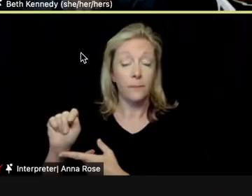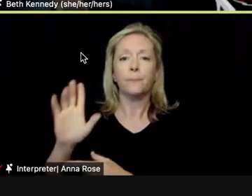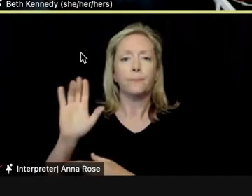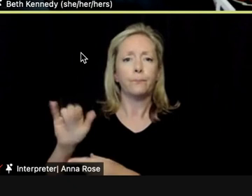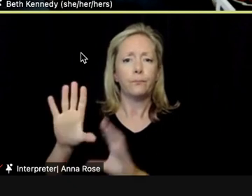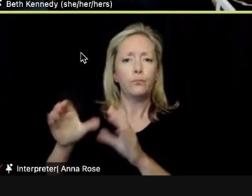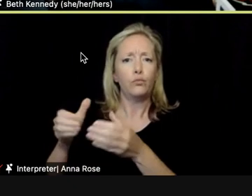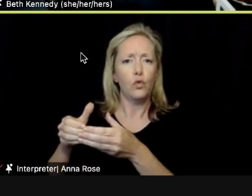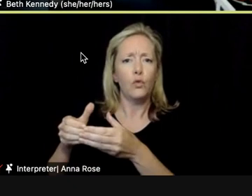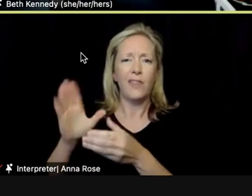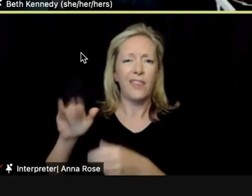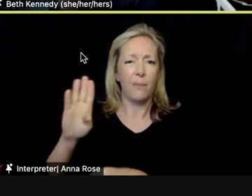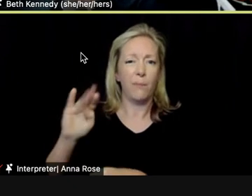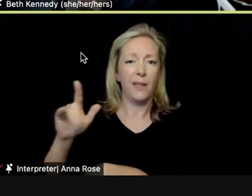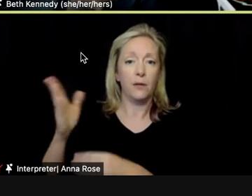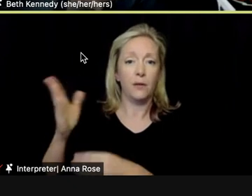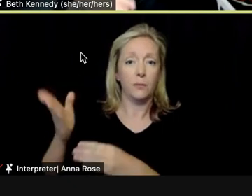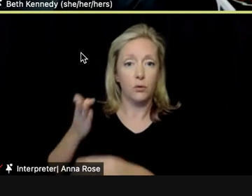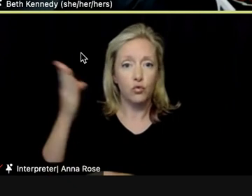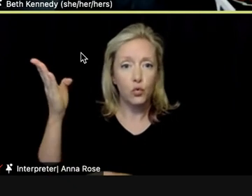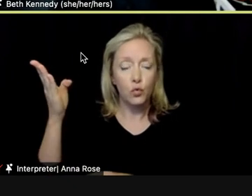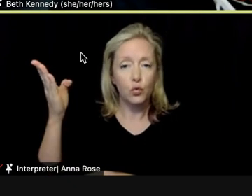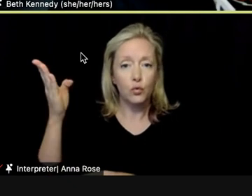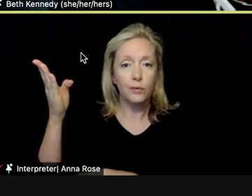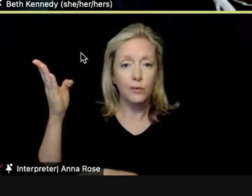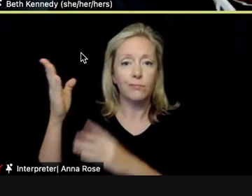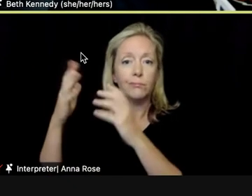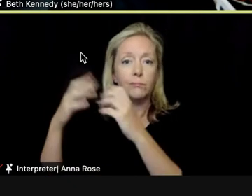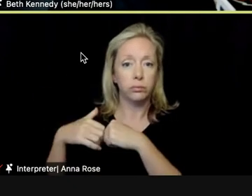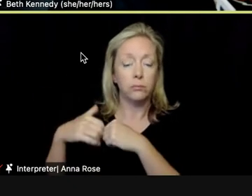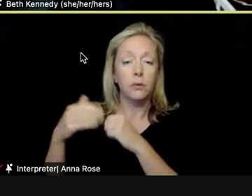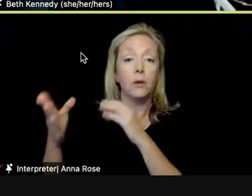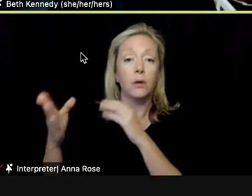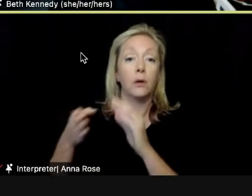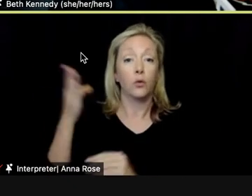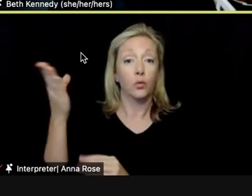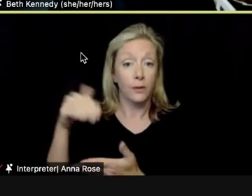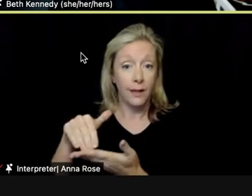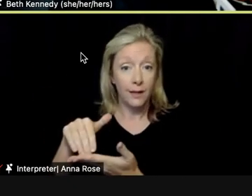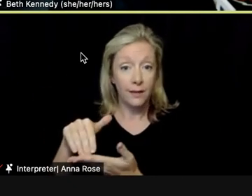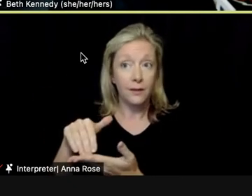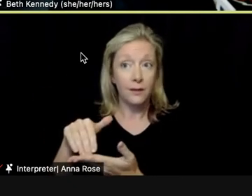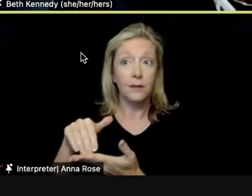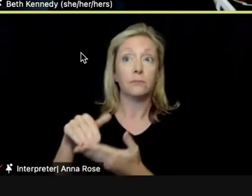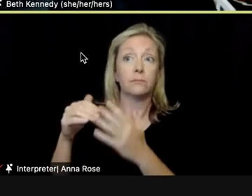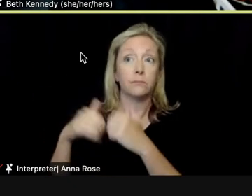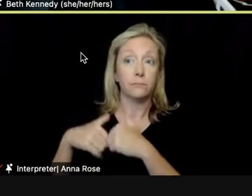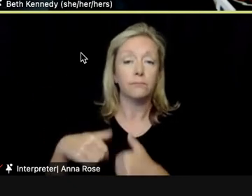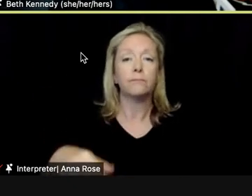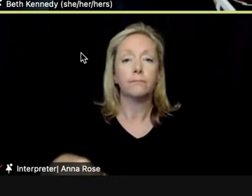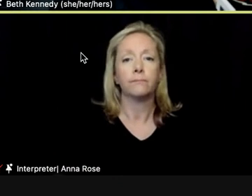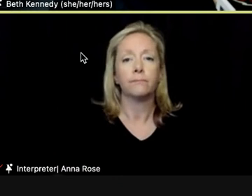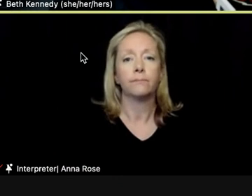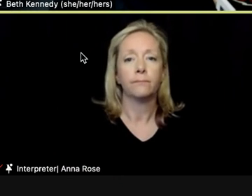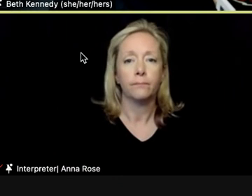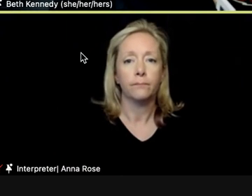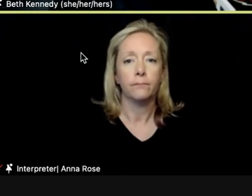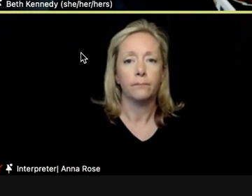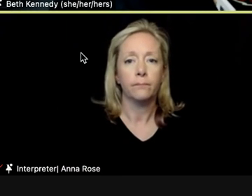it goes away, and then it comes back. And right now, every time it